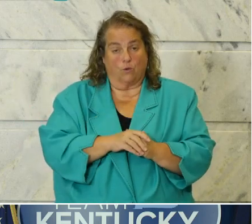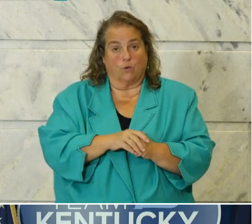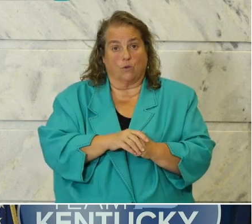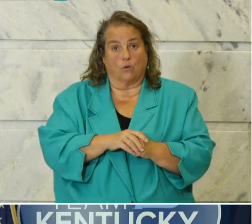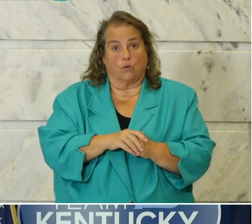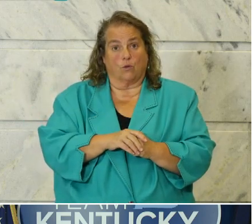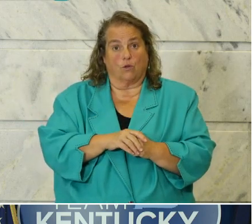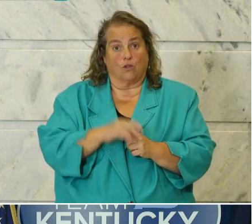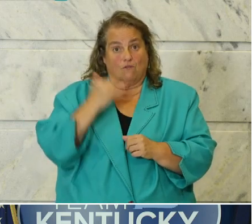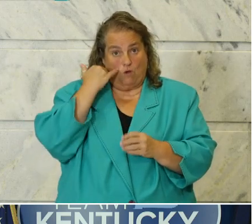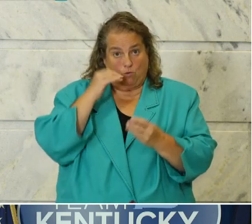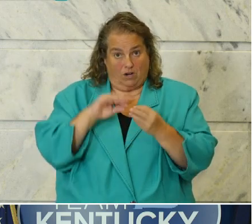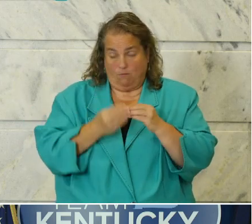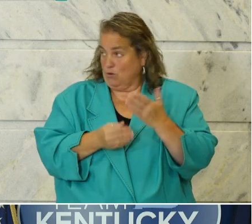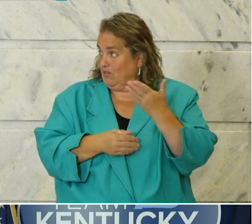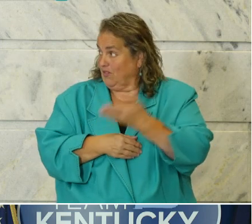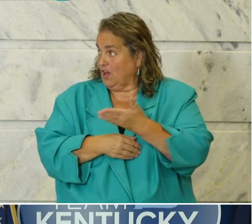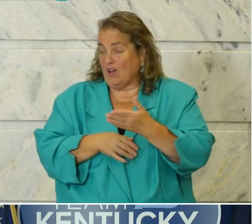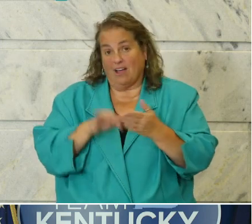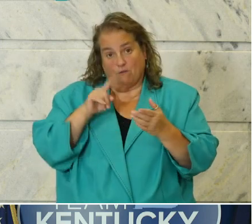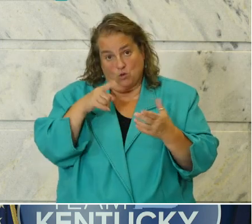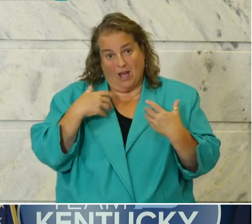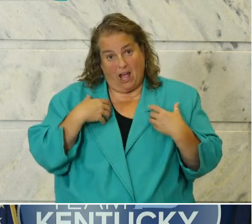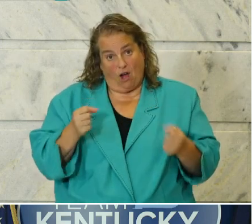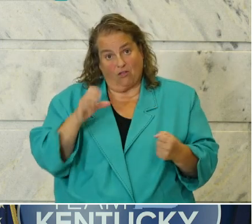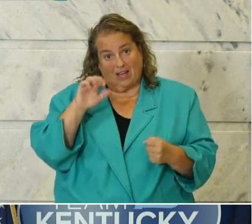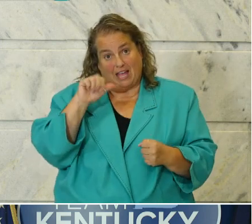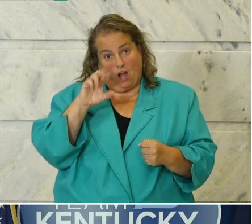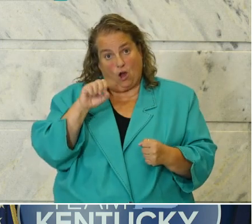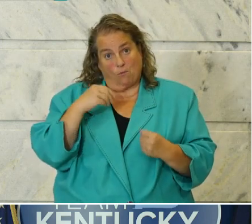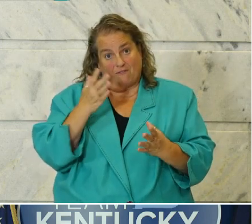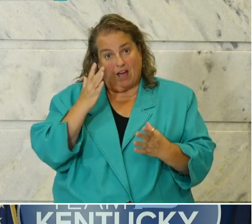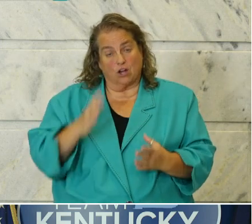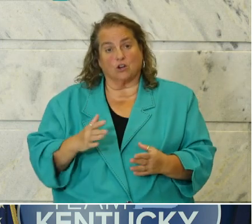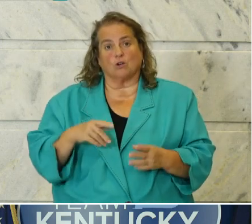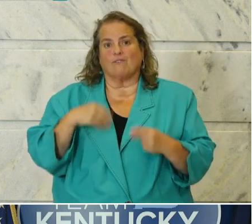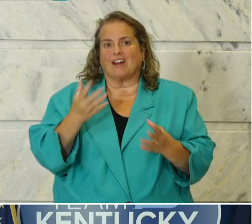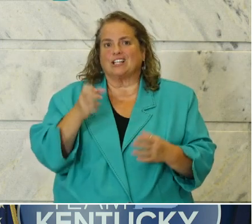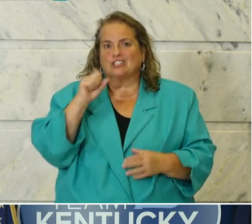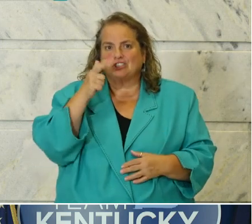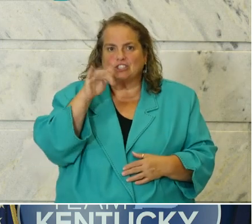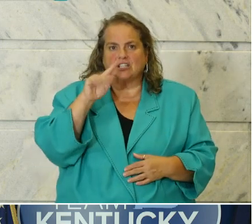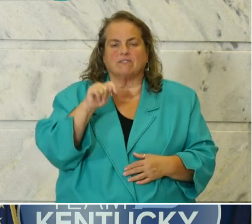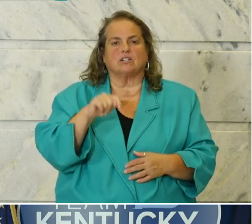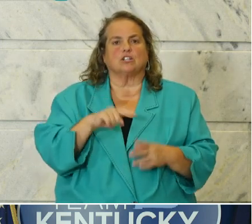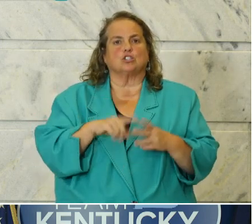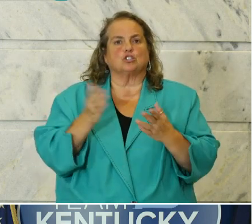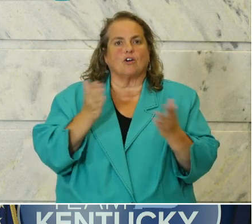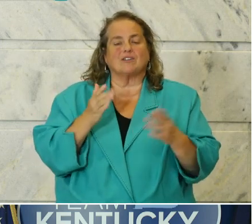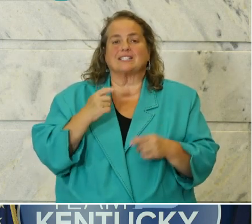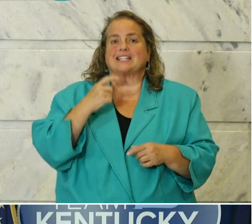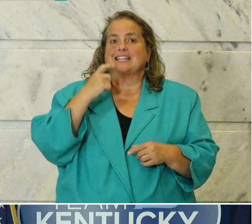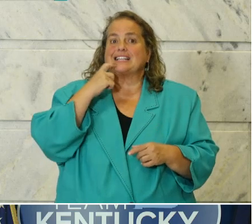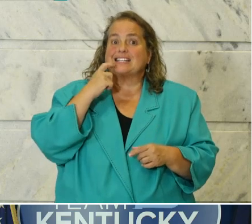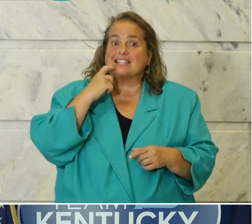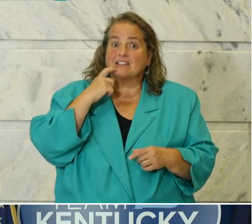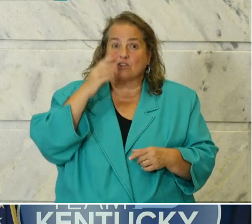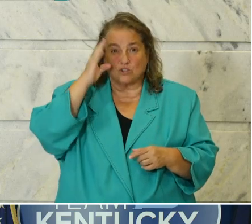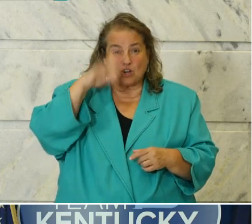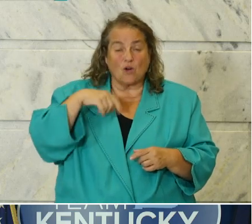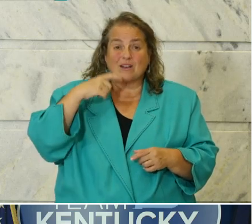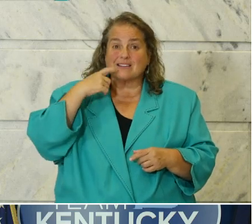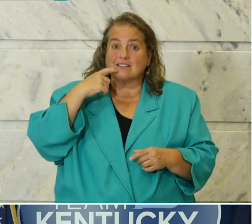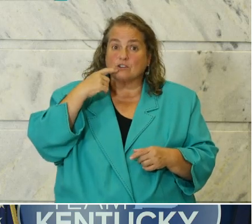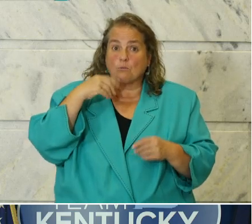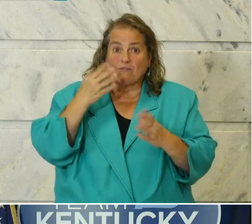on the screen. If you are a healthcare provider providing CHIP services, if you are a dental provider, and we know our dental providers have